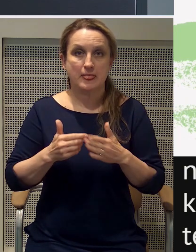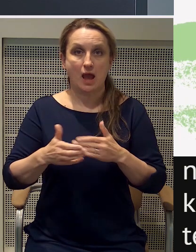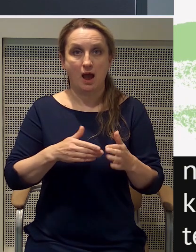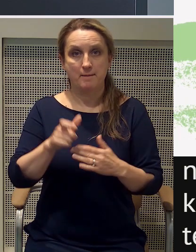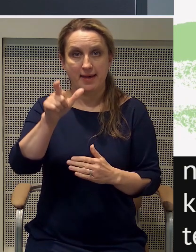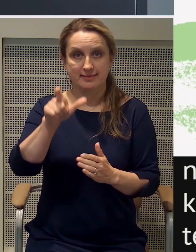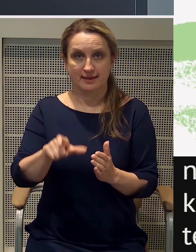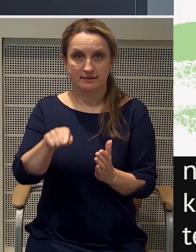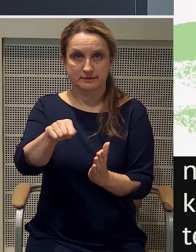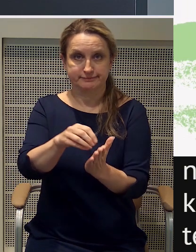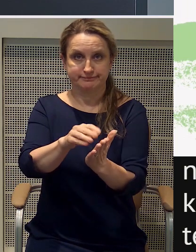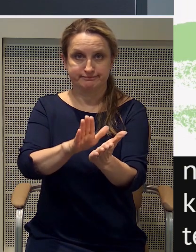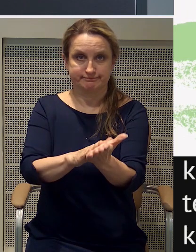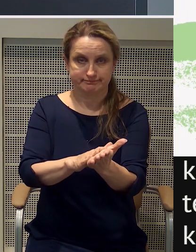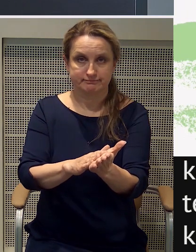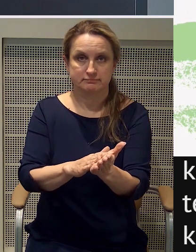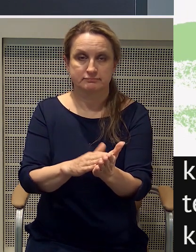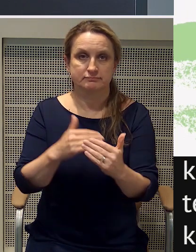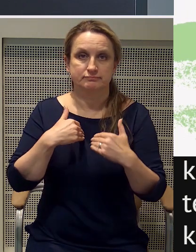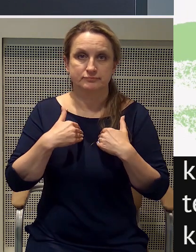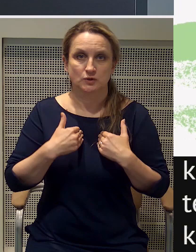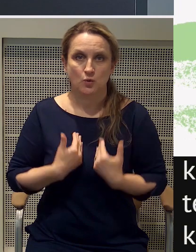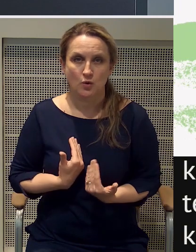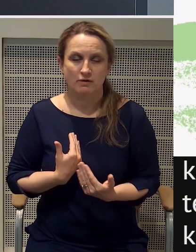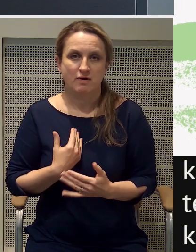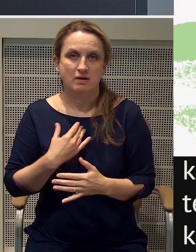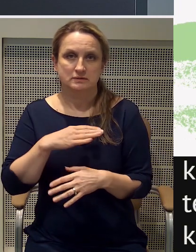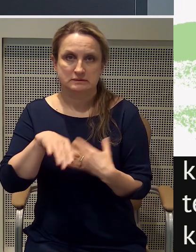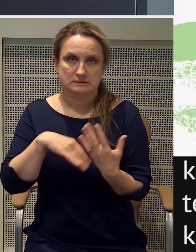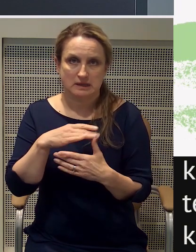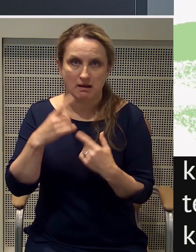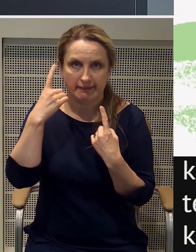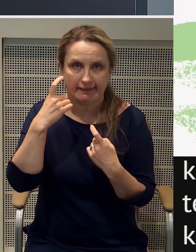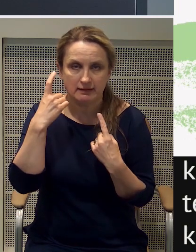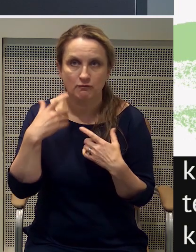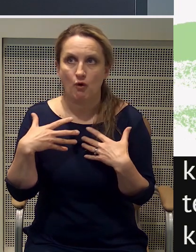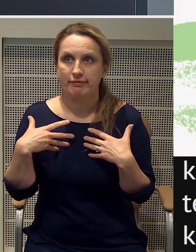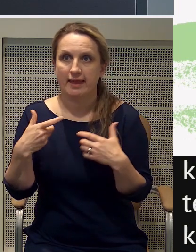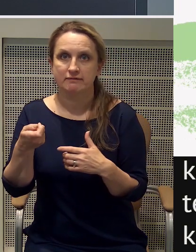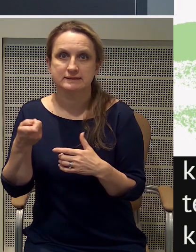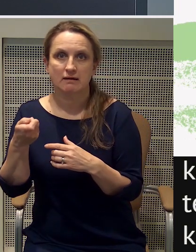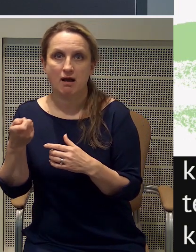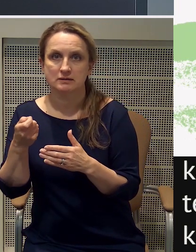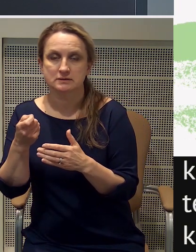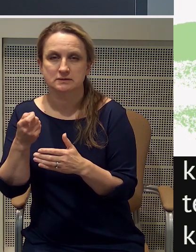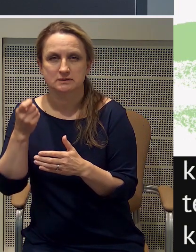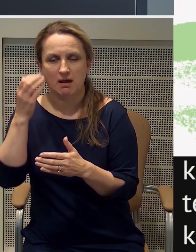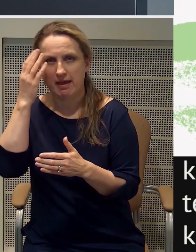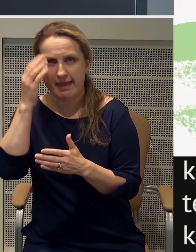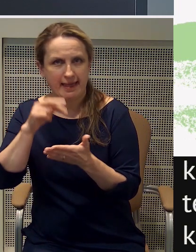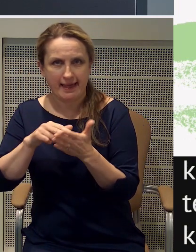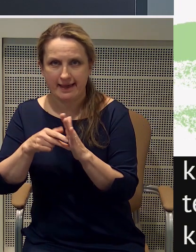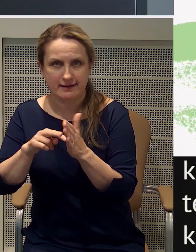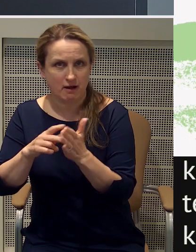December 9th, where the fund told me that there was a sad piece